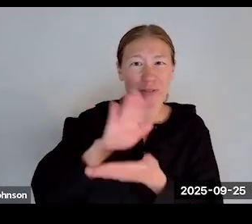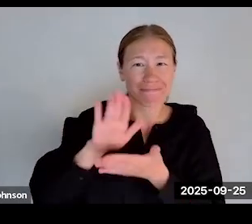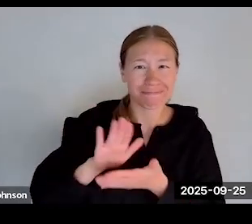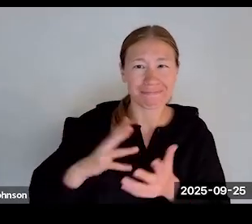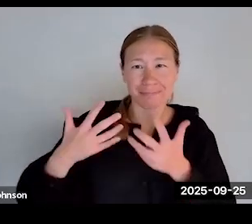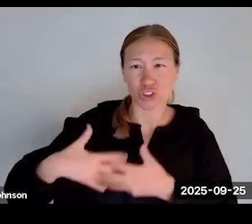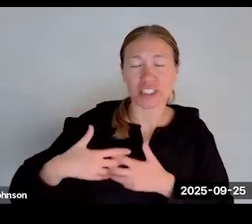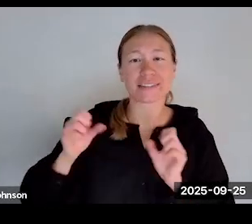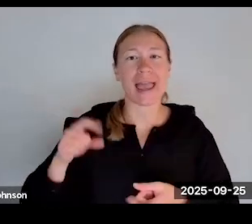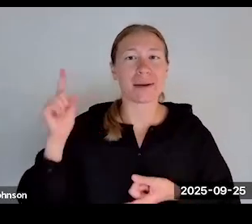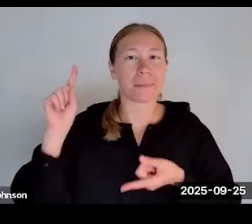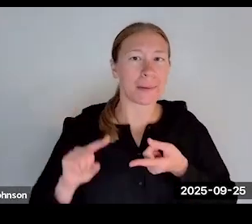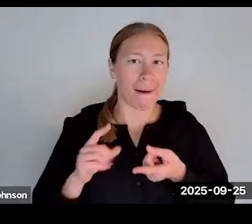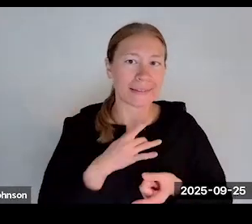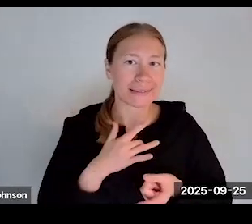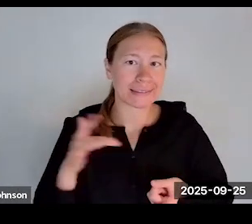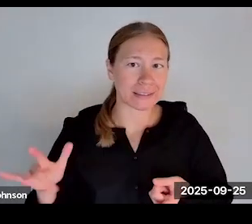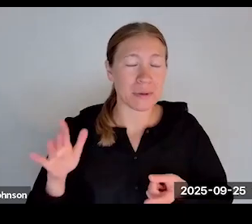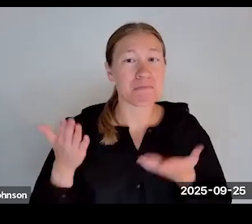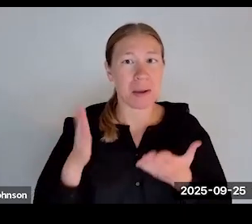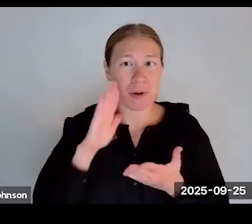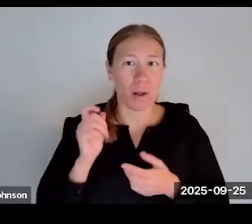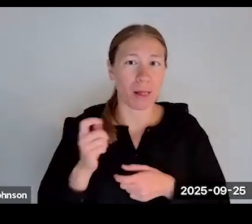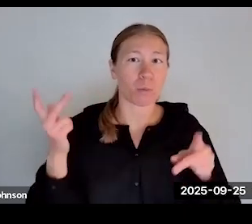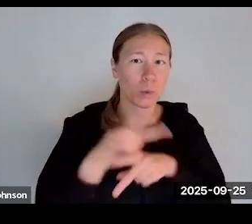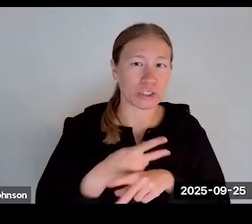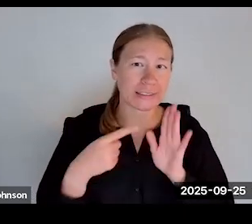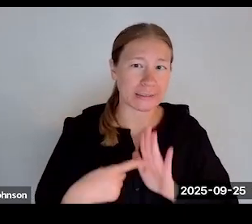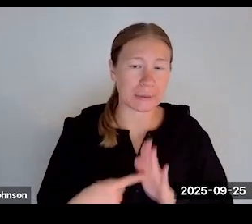minimize sensitivities that might trigger those symptoms.